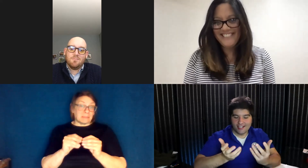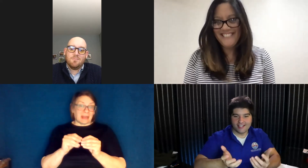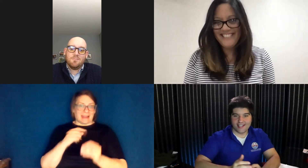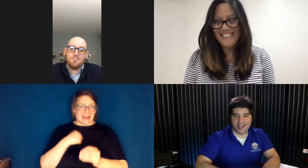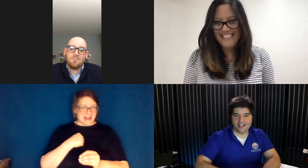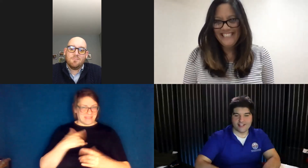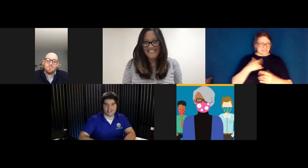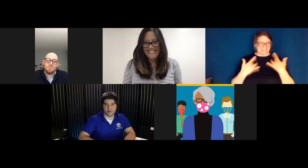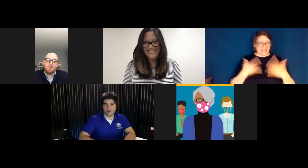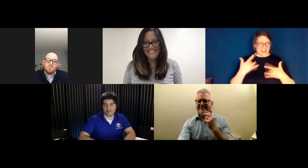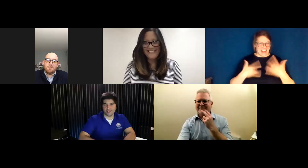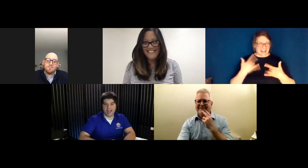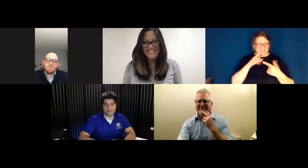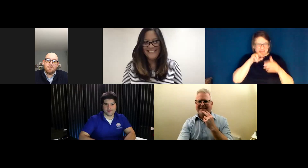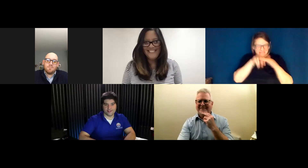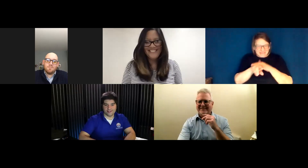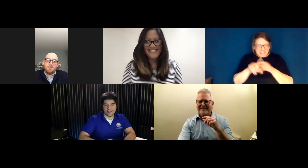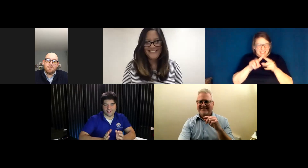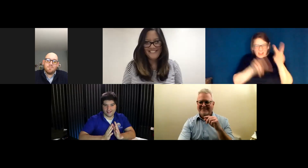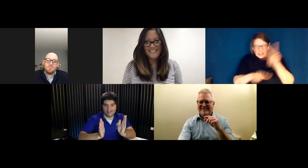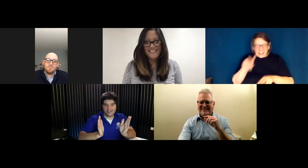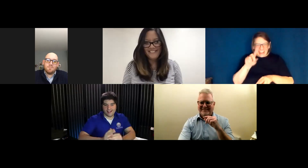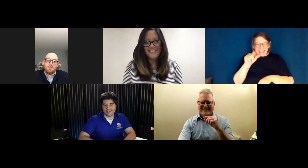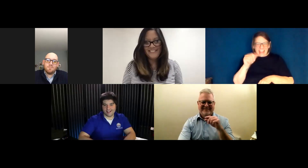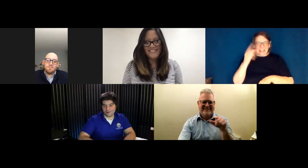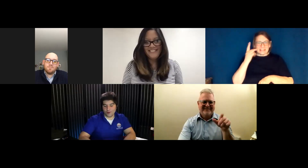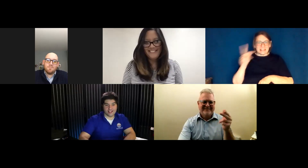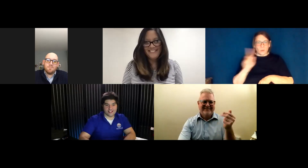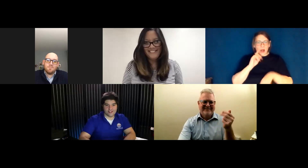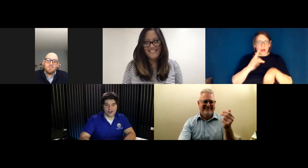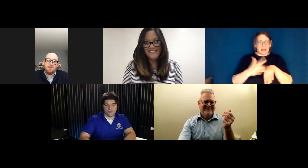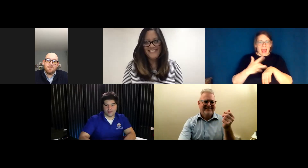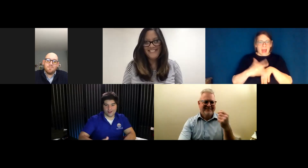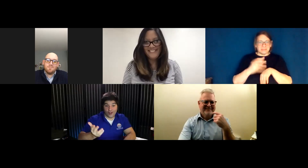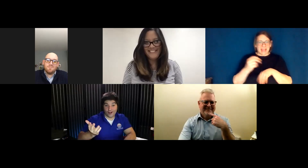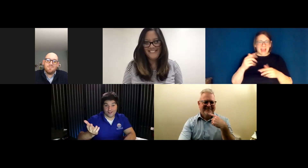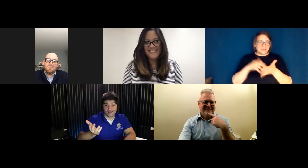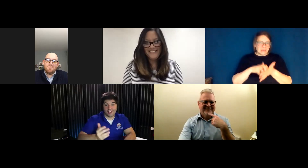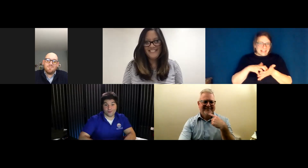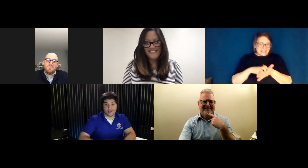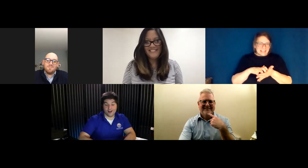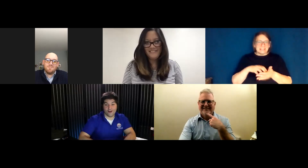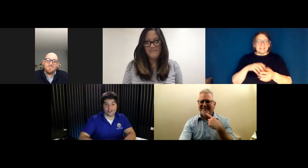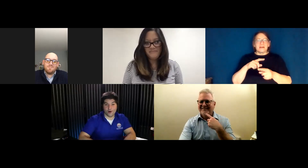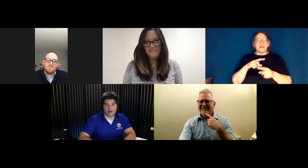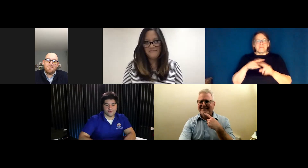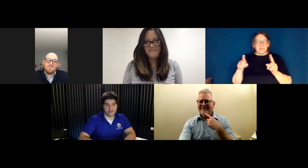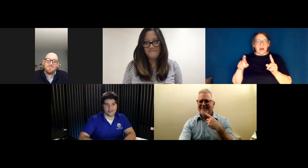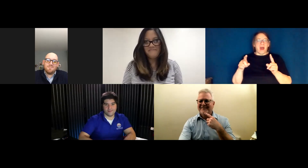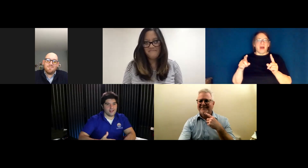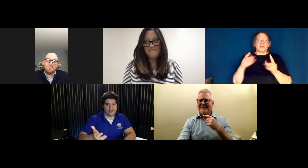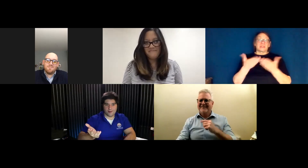into this data to see where the gaps and weaknesses are. Where there are a lot of things that we already know